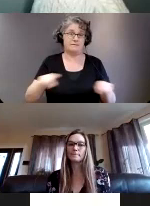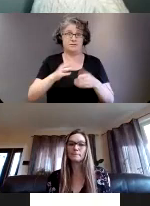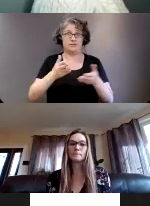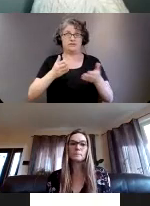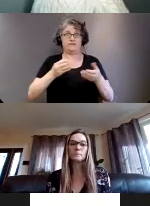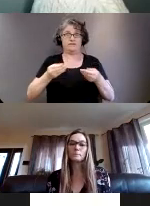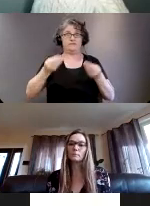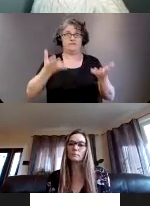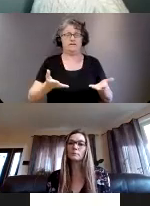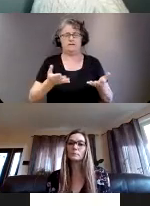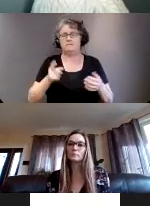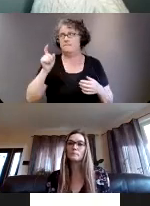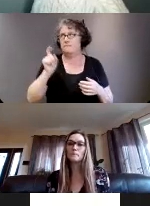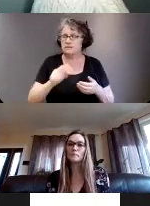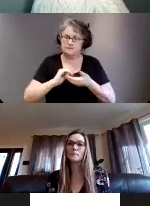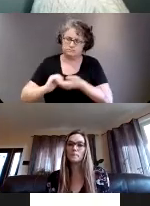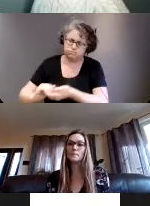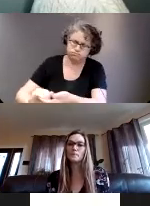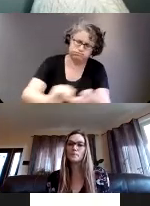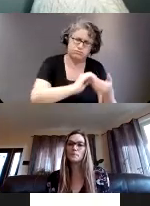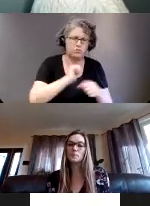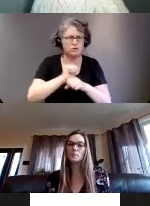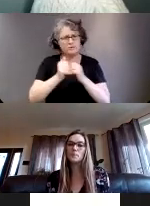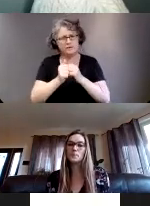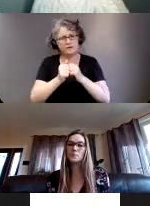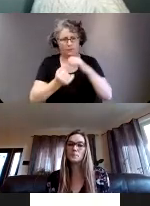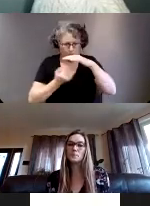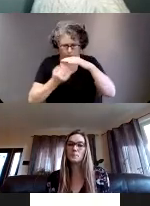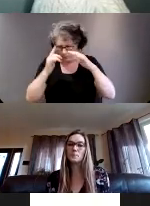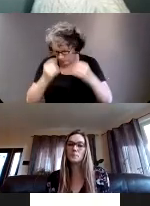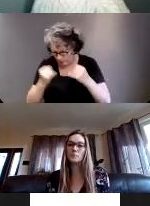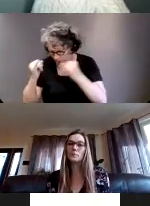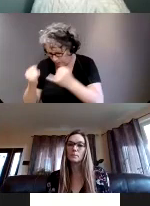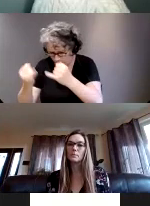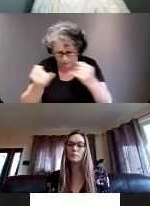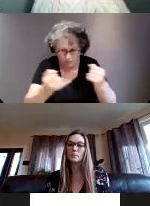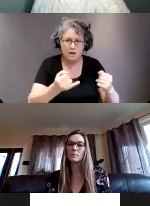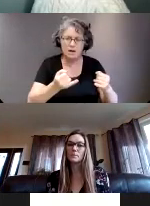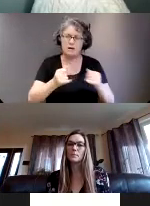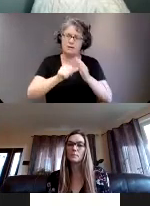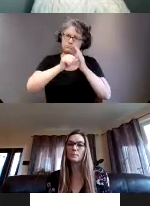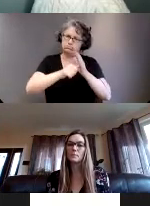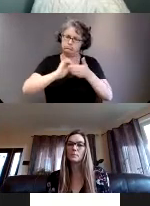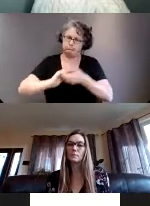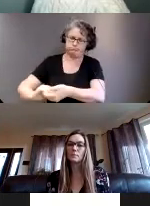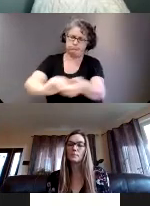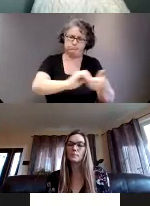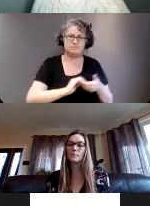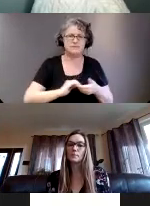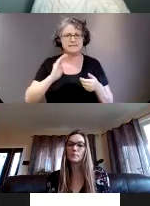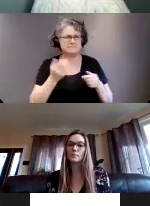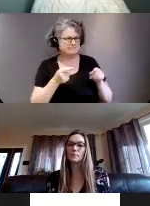to work together and get out of our silos. And this really highlights it well. So it looks like the client wasn't ready for